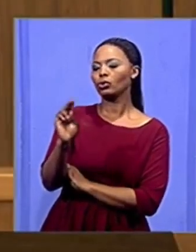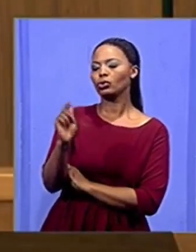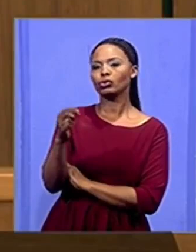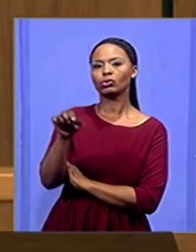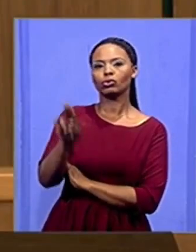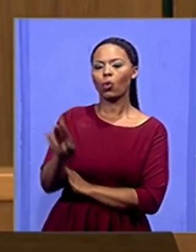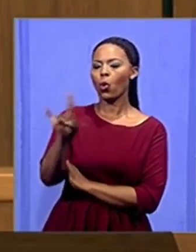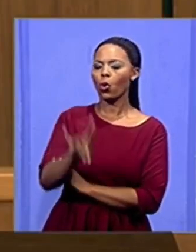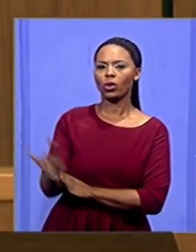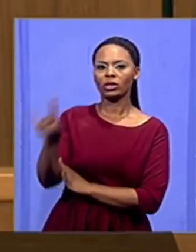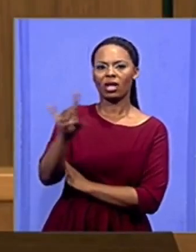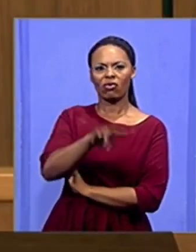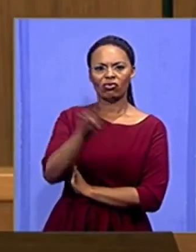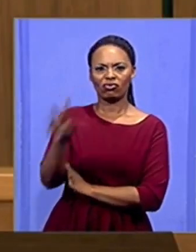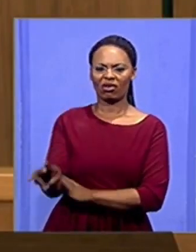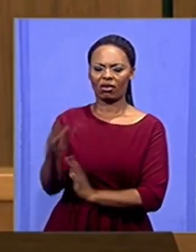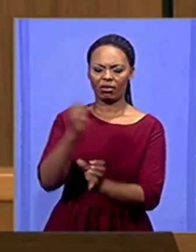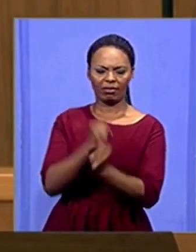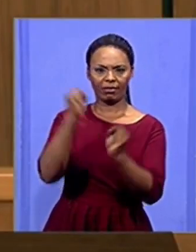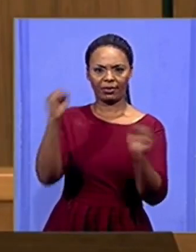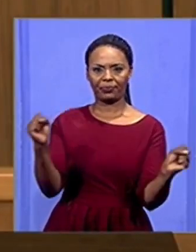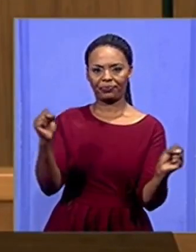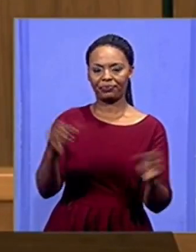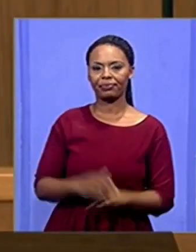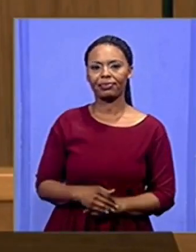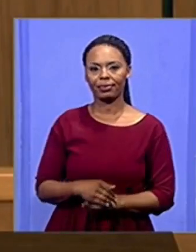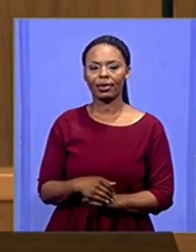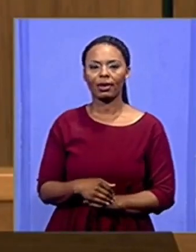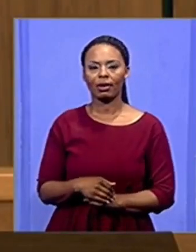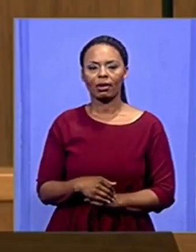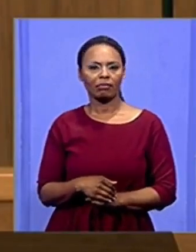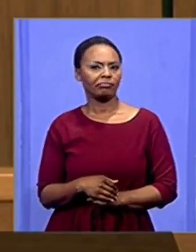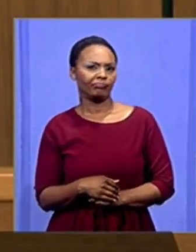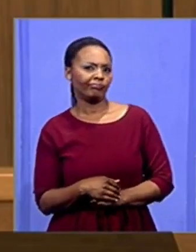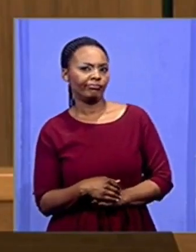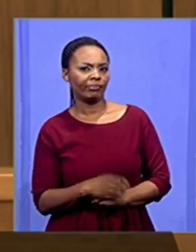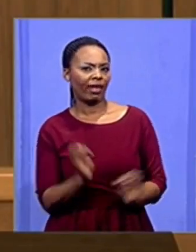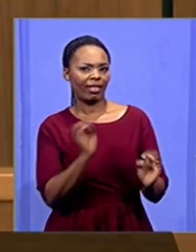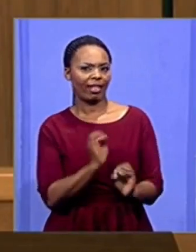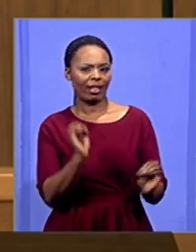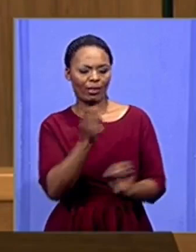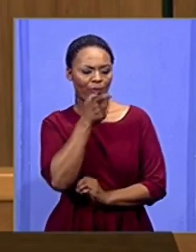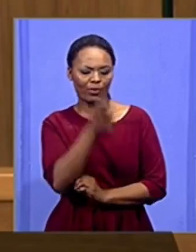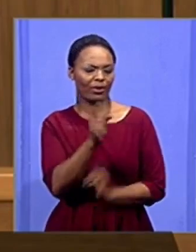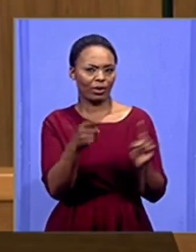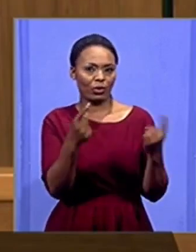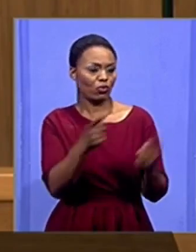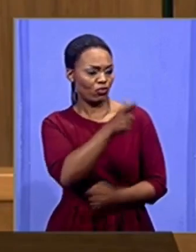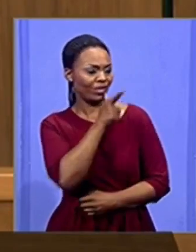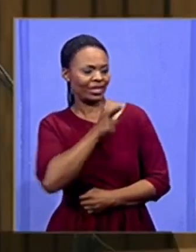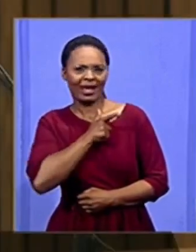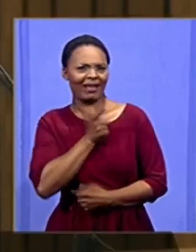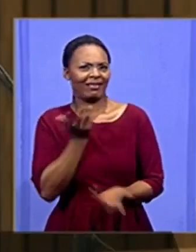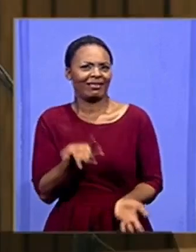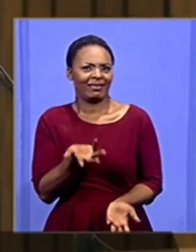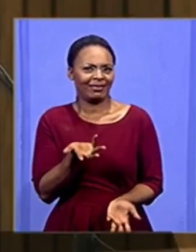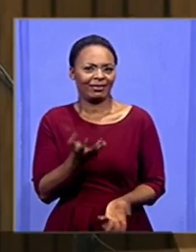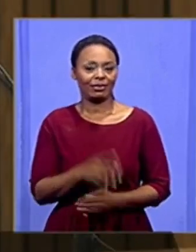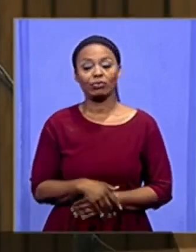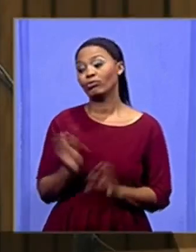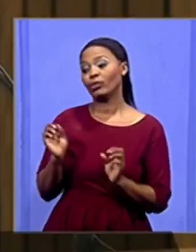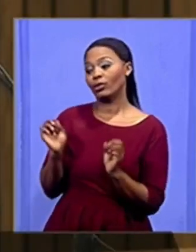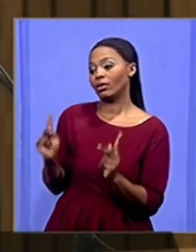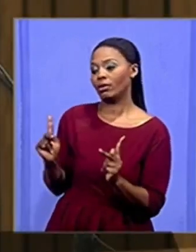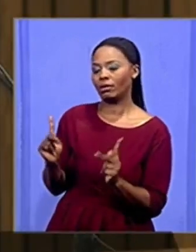Busutu hostel in Vosloorus, as we have said. There isn't anything that I can comment about because you are telling me. Okay.